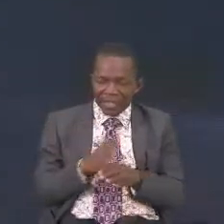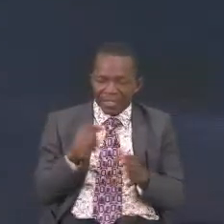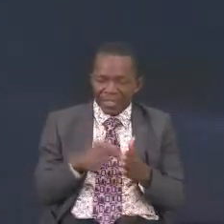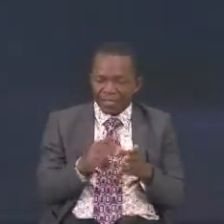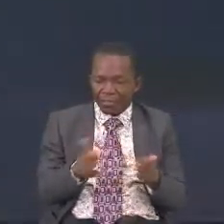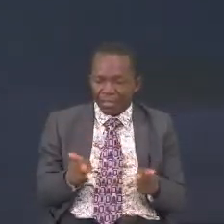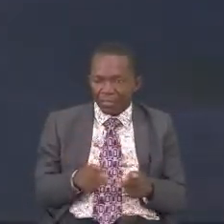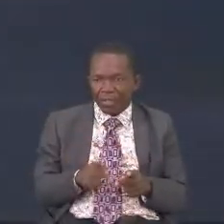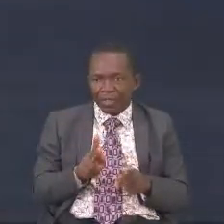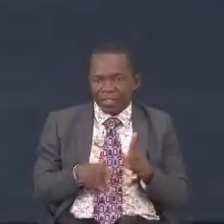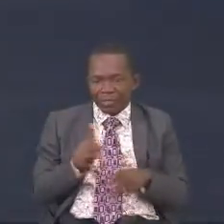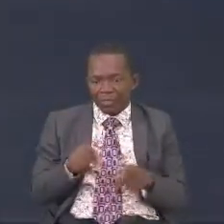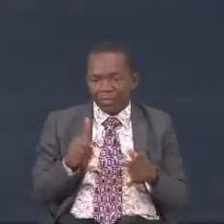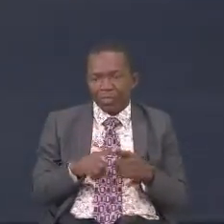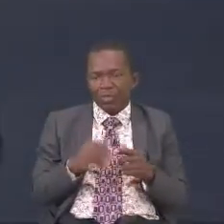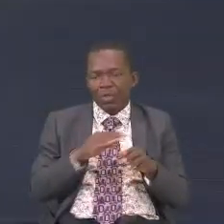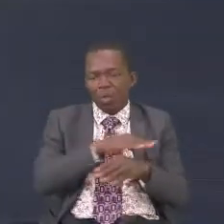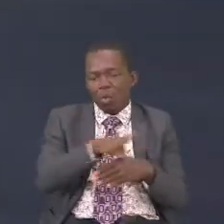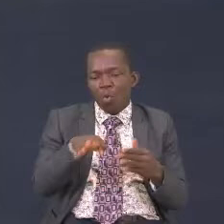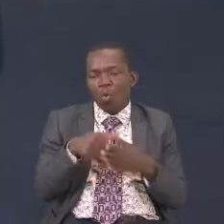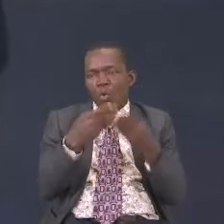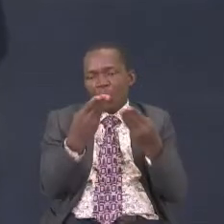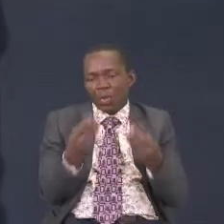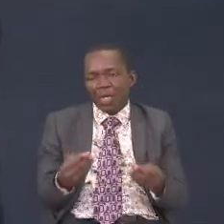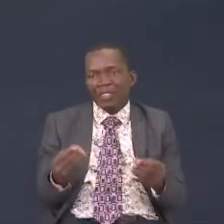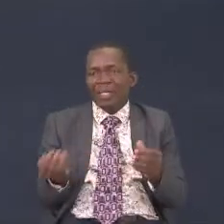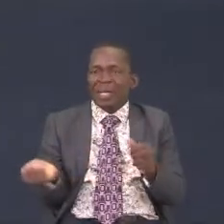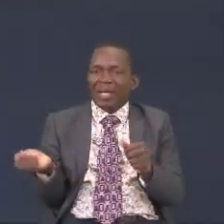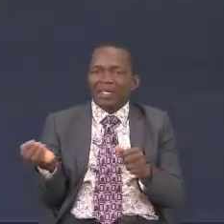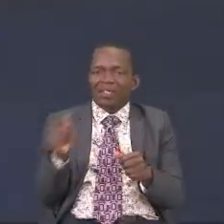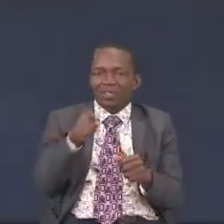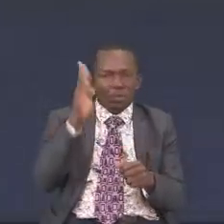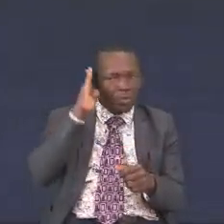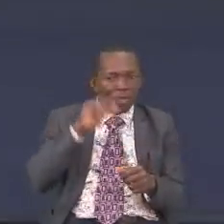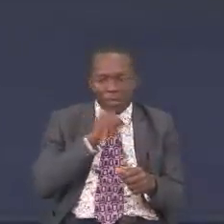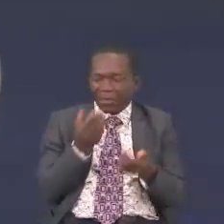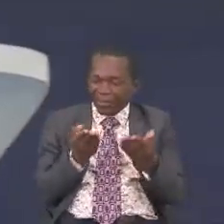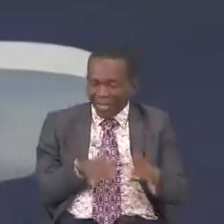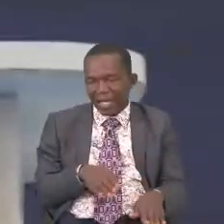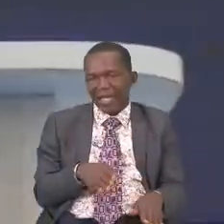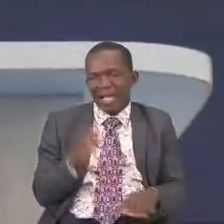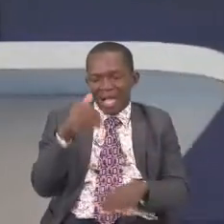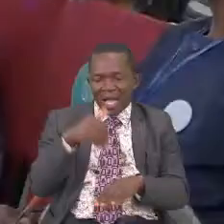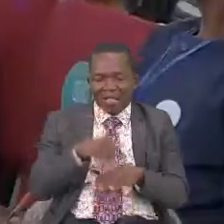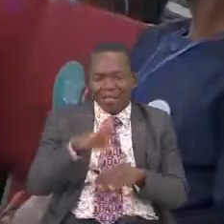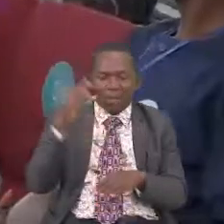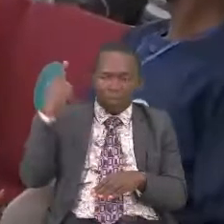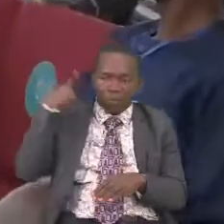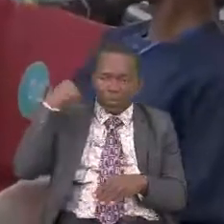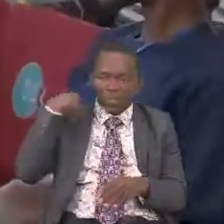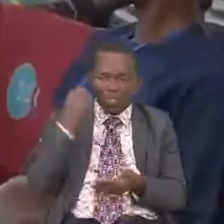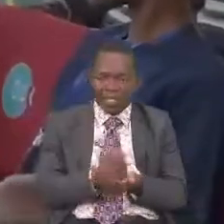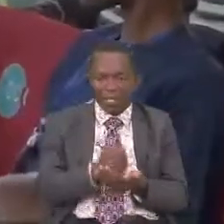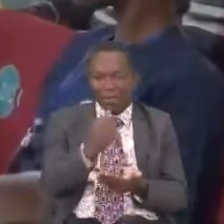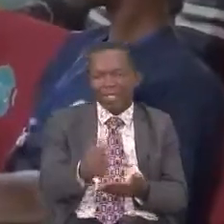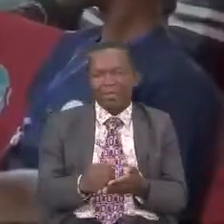land and cover all those strong cities. You will not die at your post.